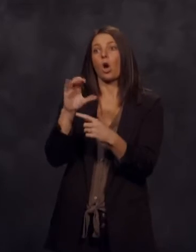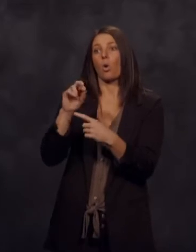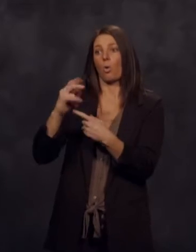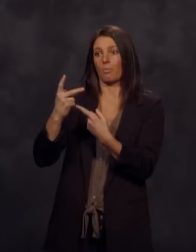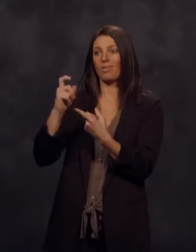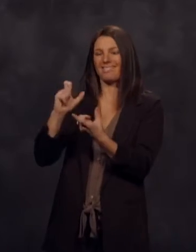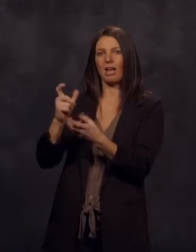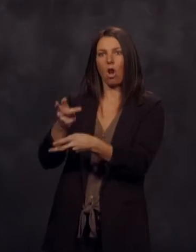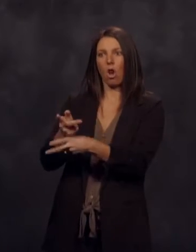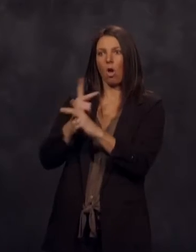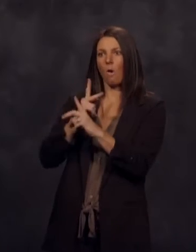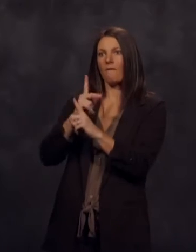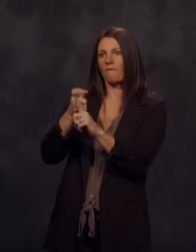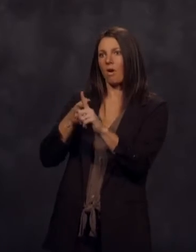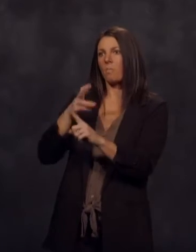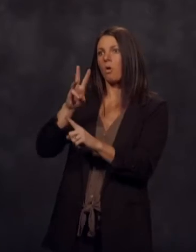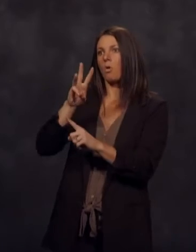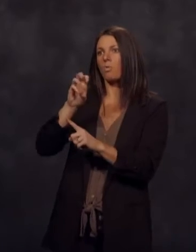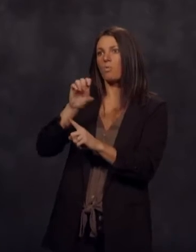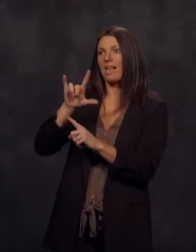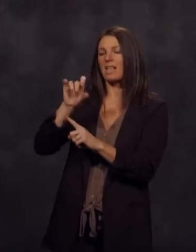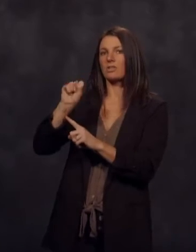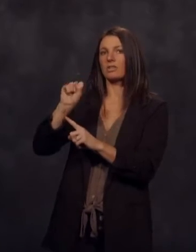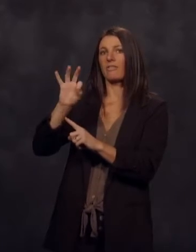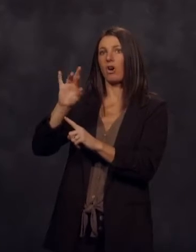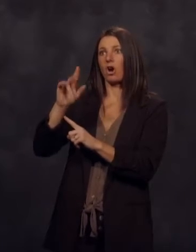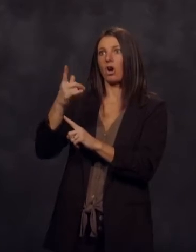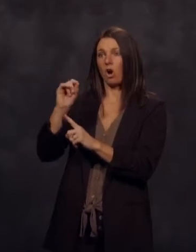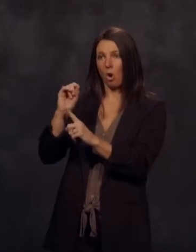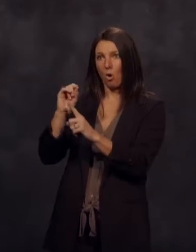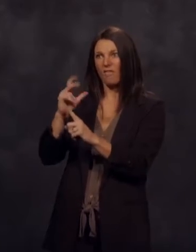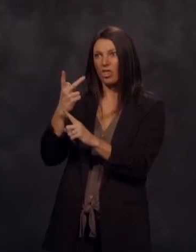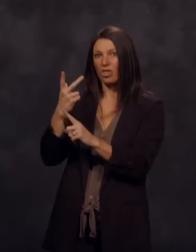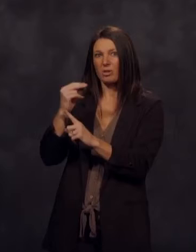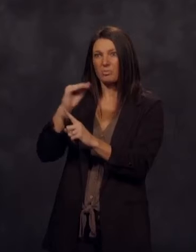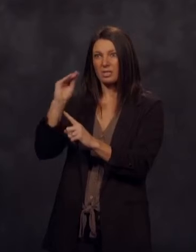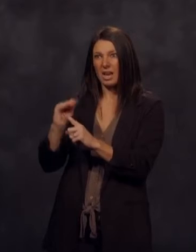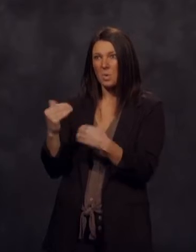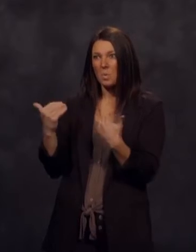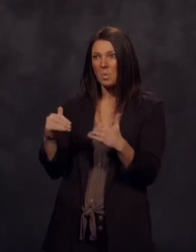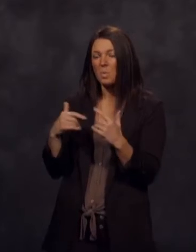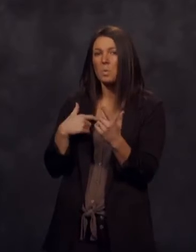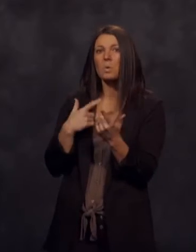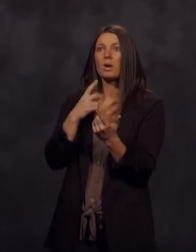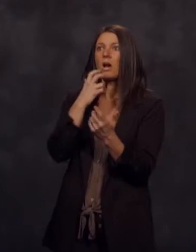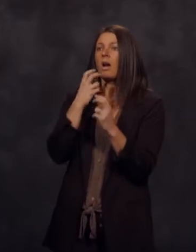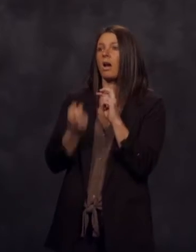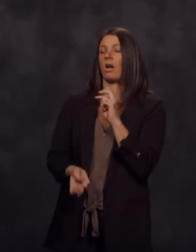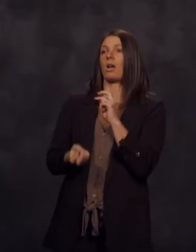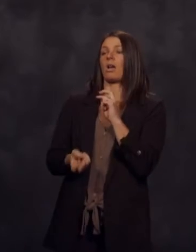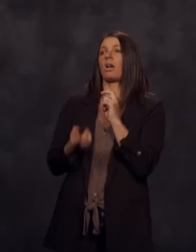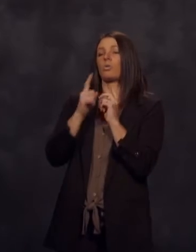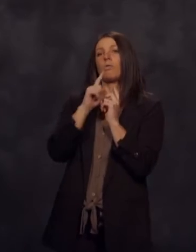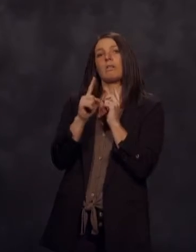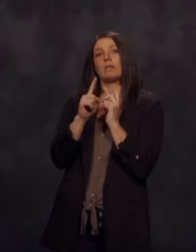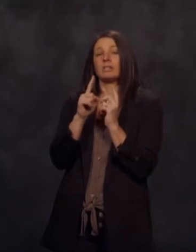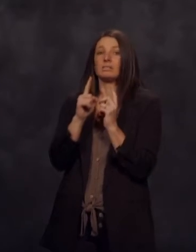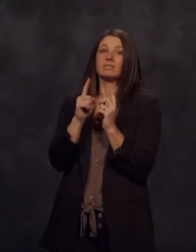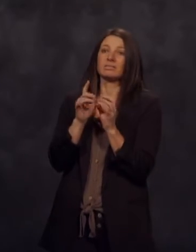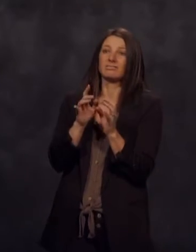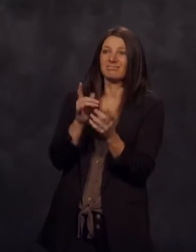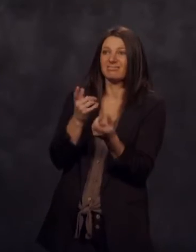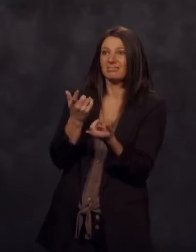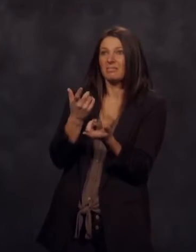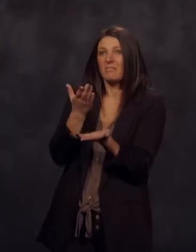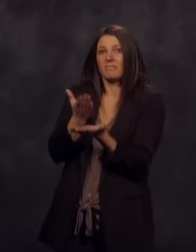can get a loan from Wells Fargo for nearly 1% interest. So sitting there looking at her, it's a very valid complaint, right? And so